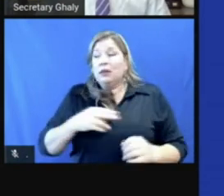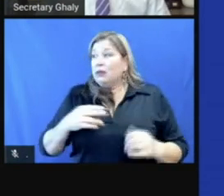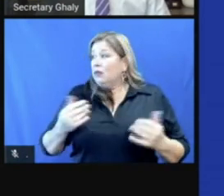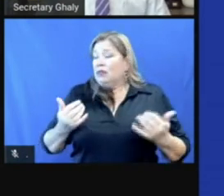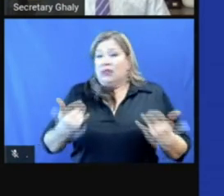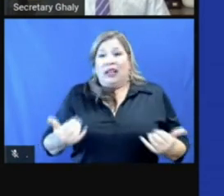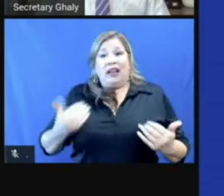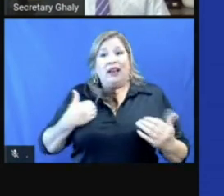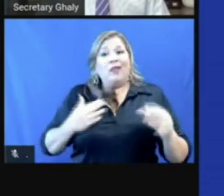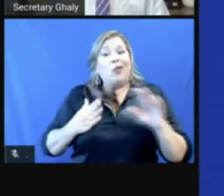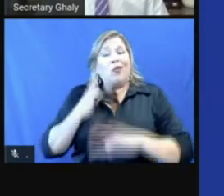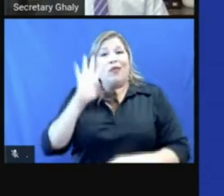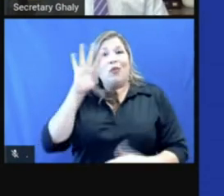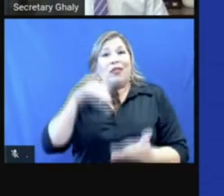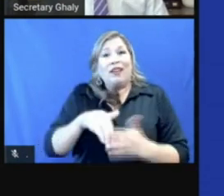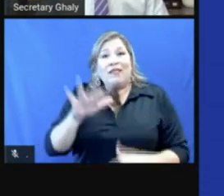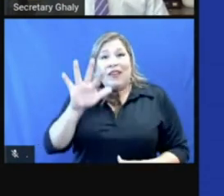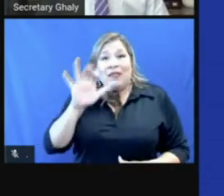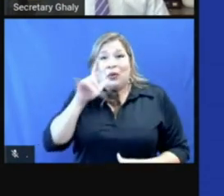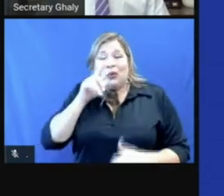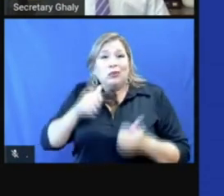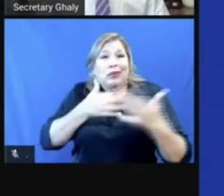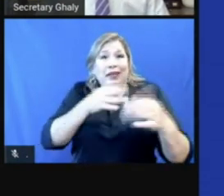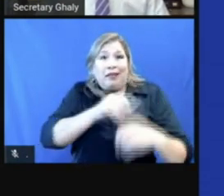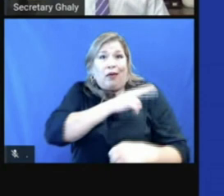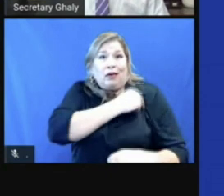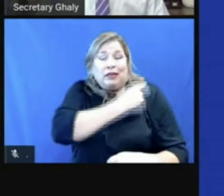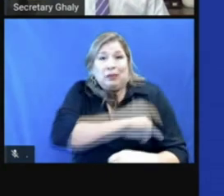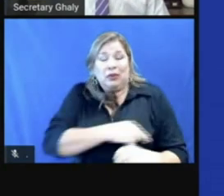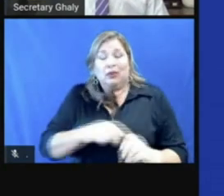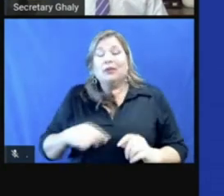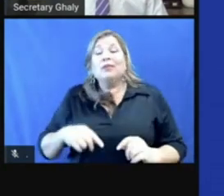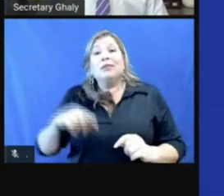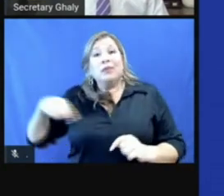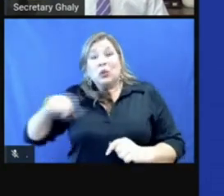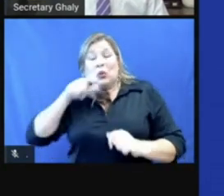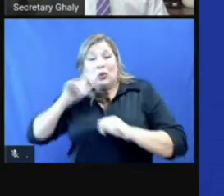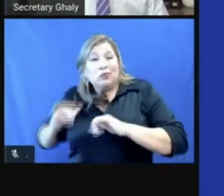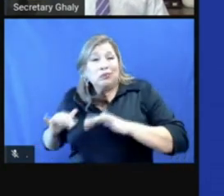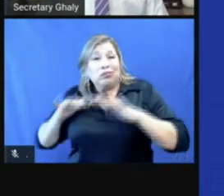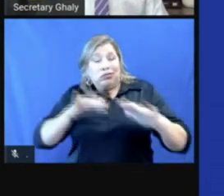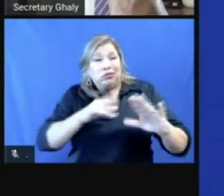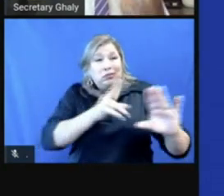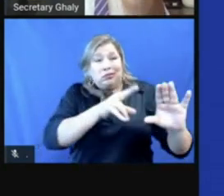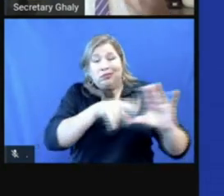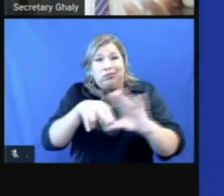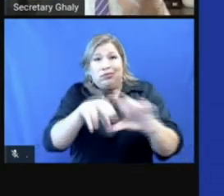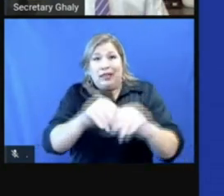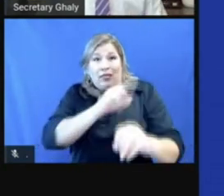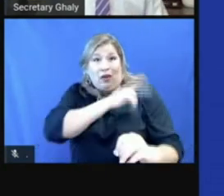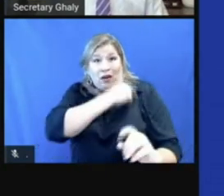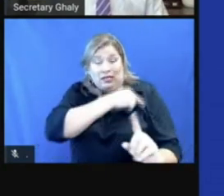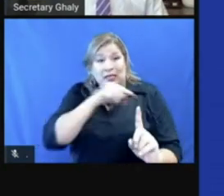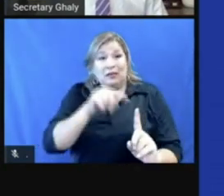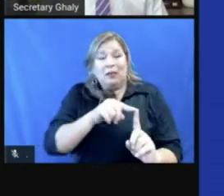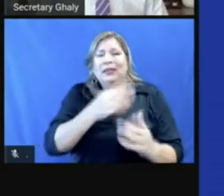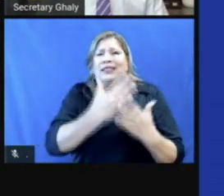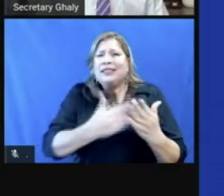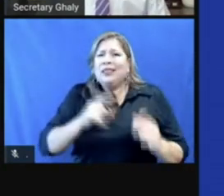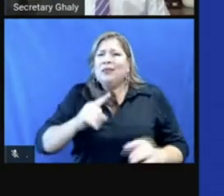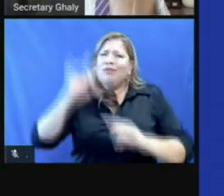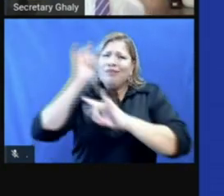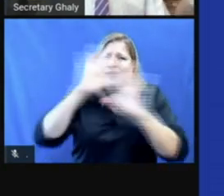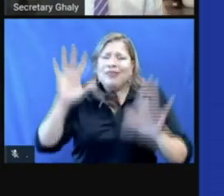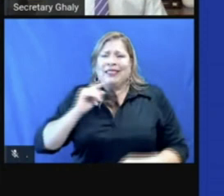4,500. Our ICU capacity, one of our most precious resources That signifies not just the bed in a